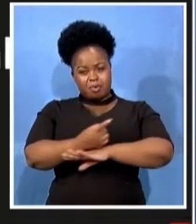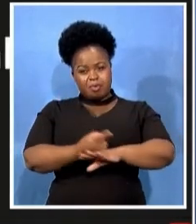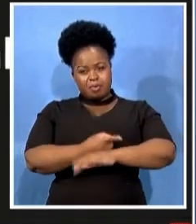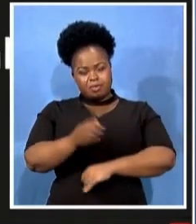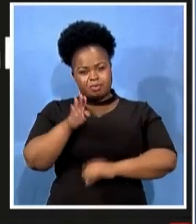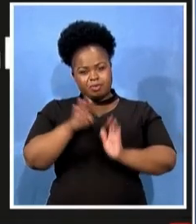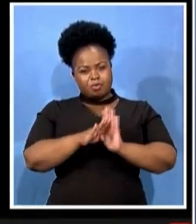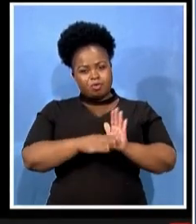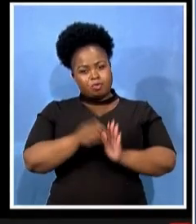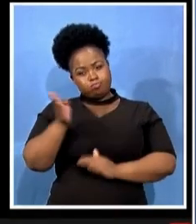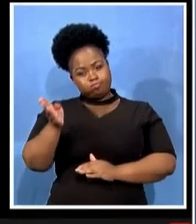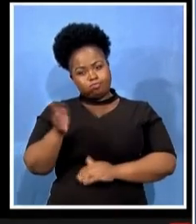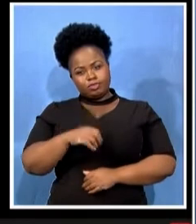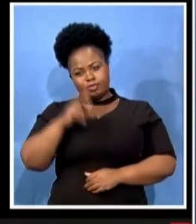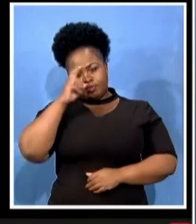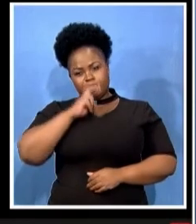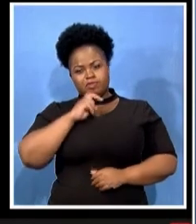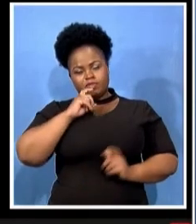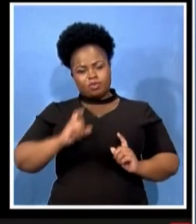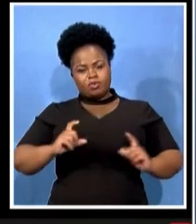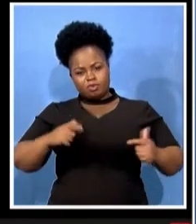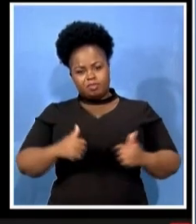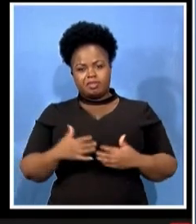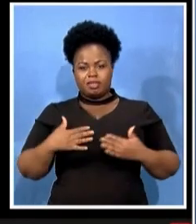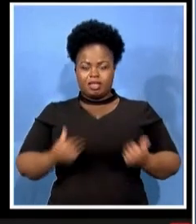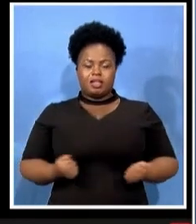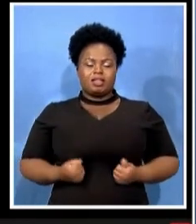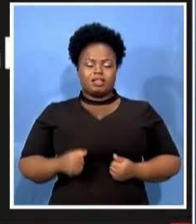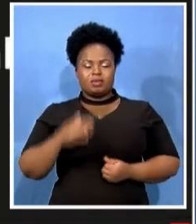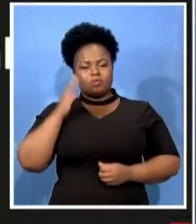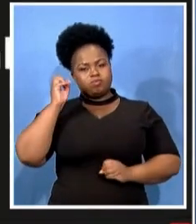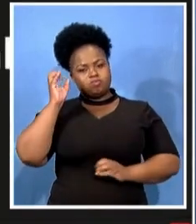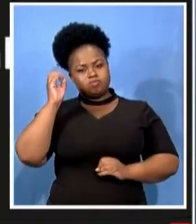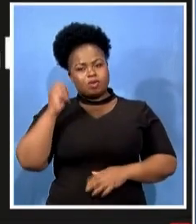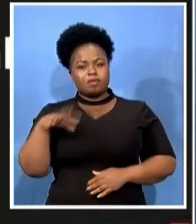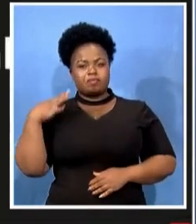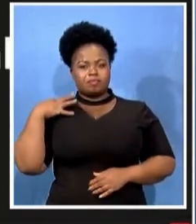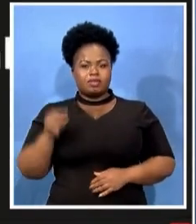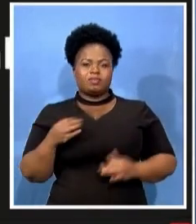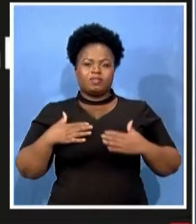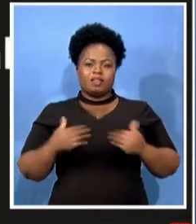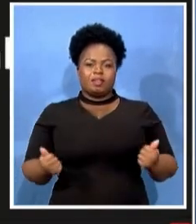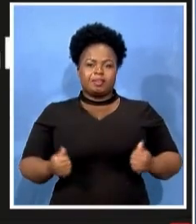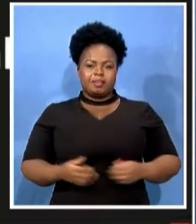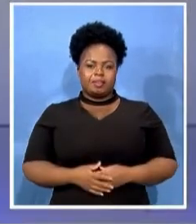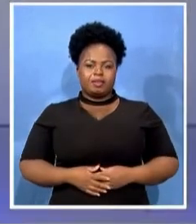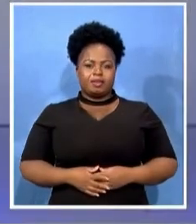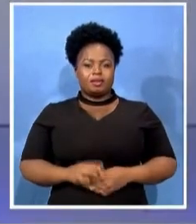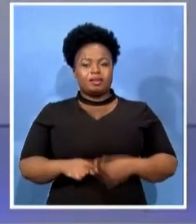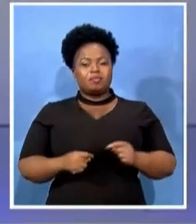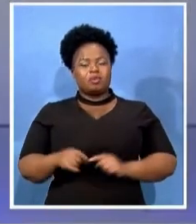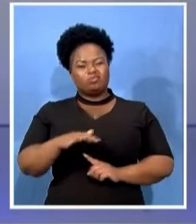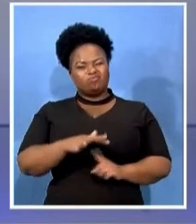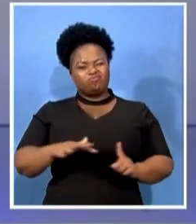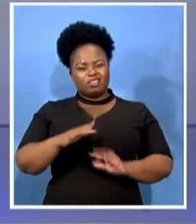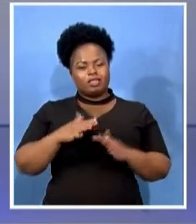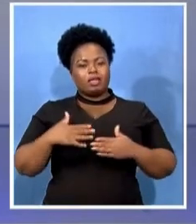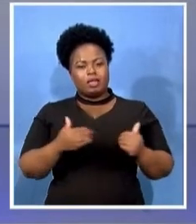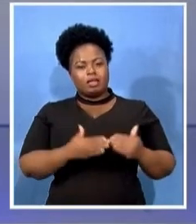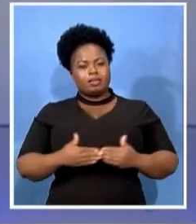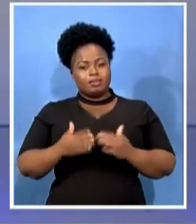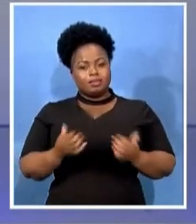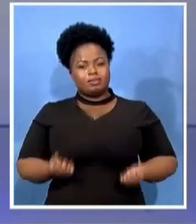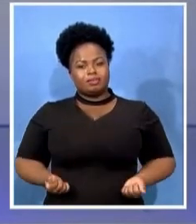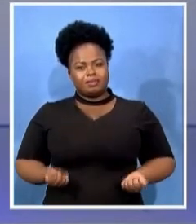on Health receiving this briefing from the Minister of Health and on the status of healthcare services in the provinces in relation to